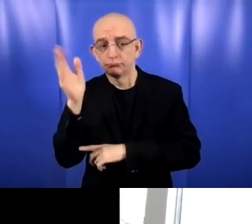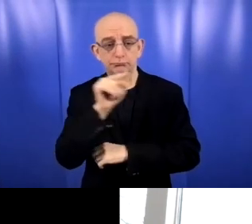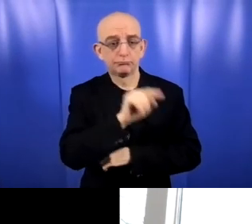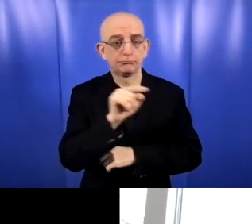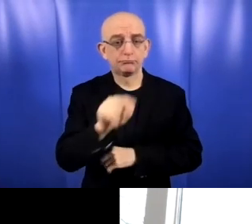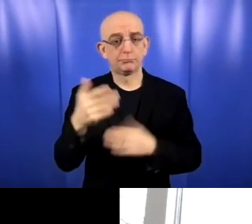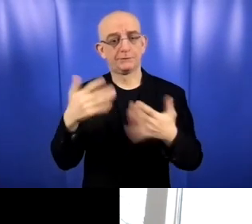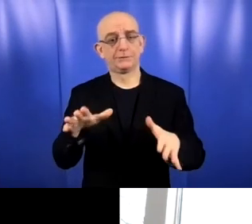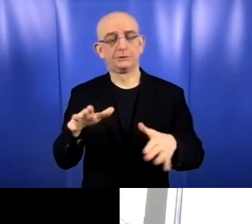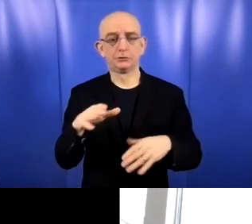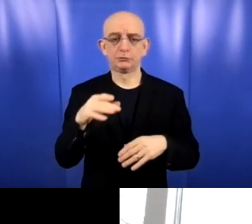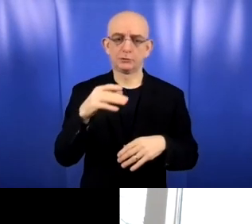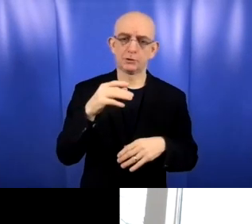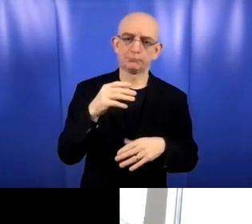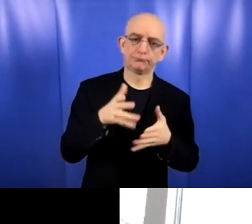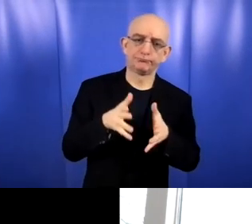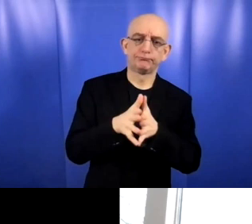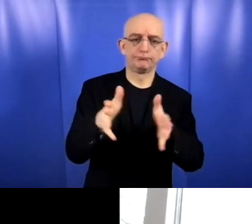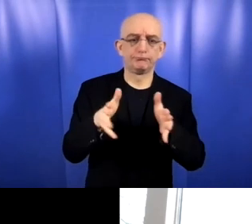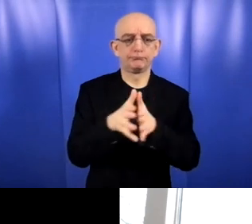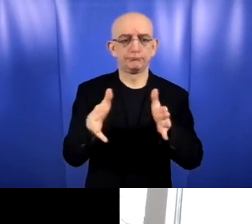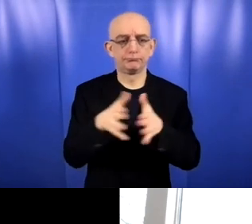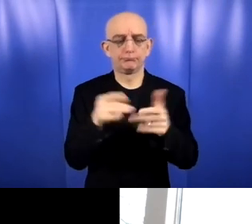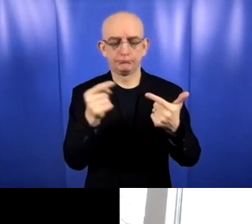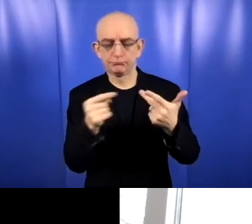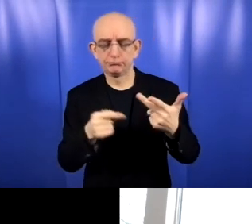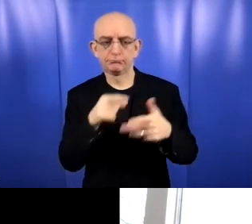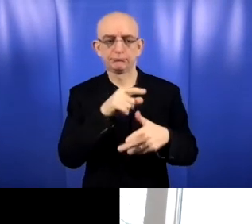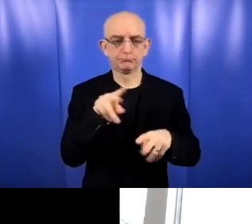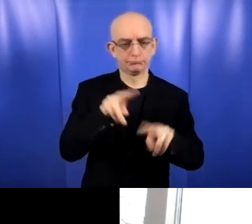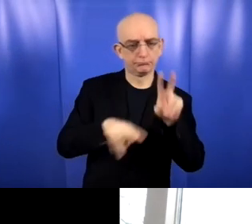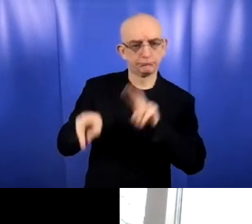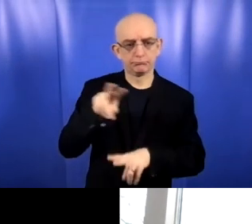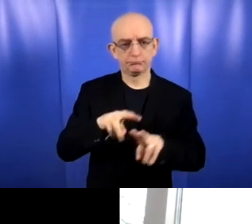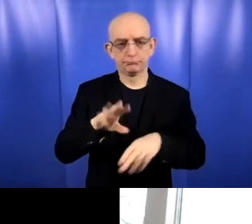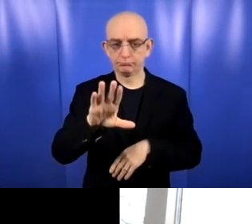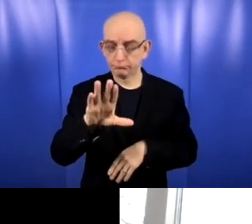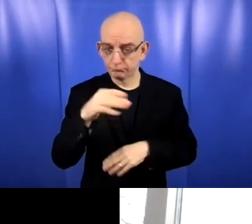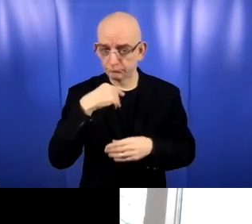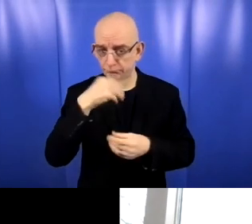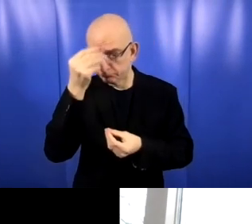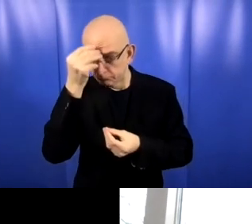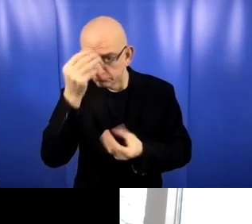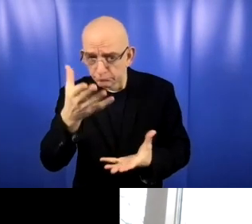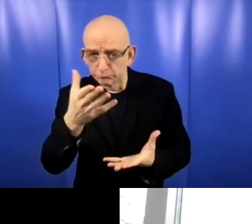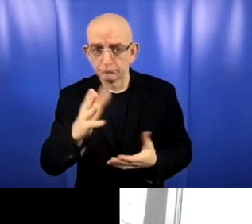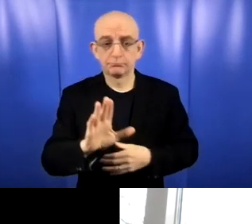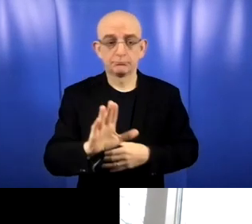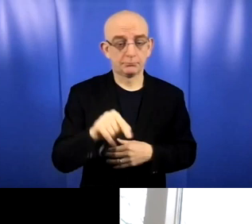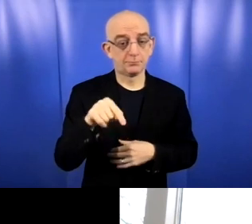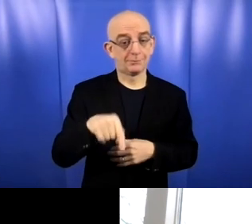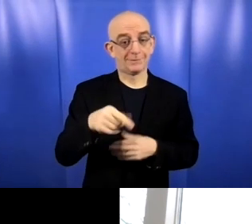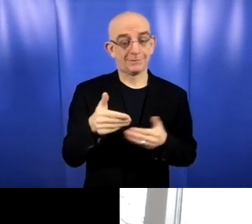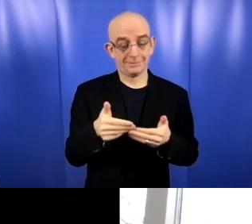slightly before this conference was have a meeting with the International Association for the Study of Forced Migration on their code of